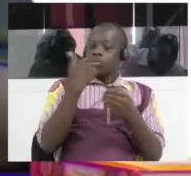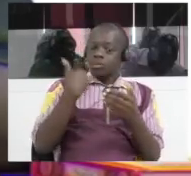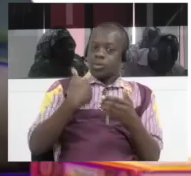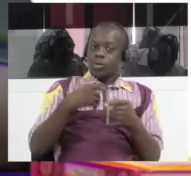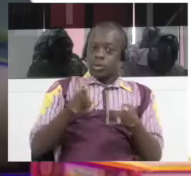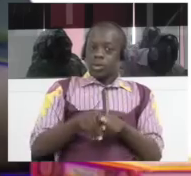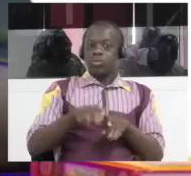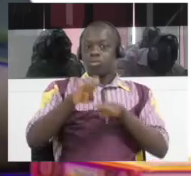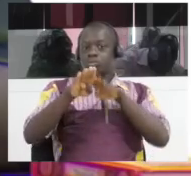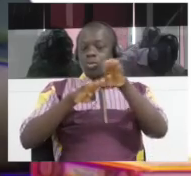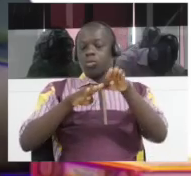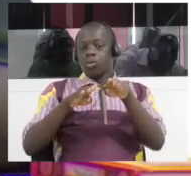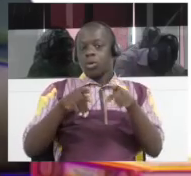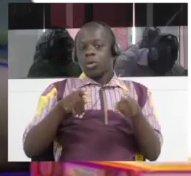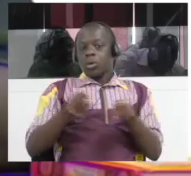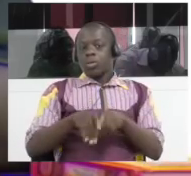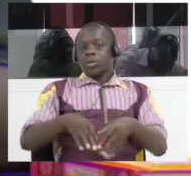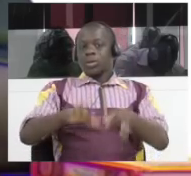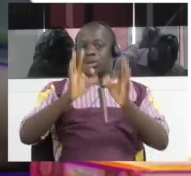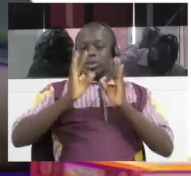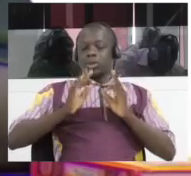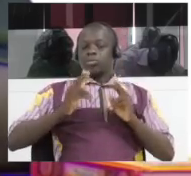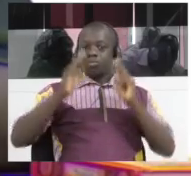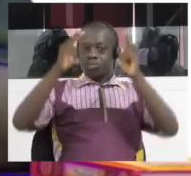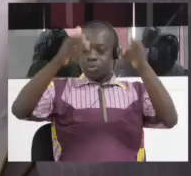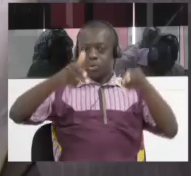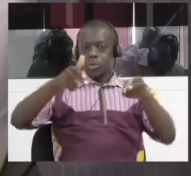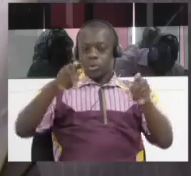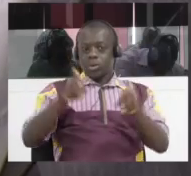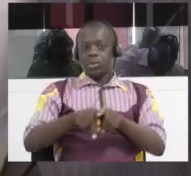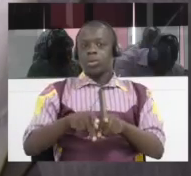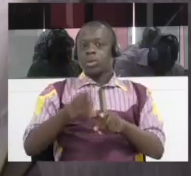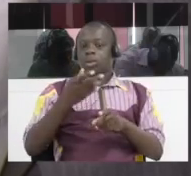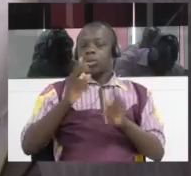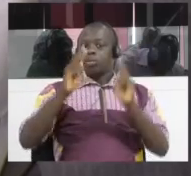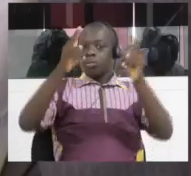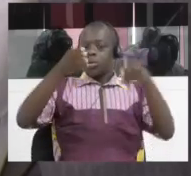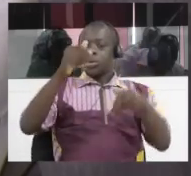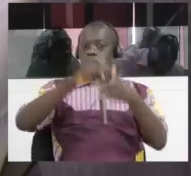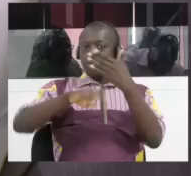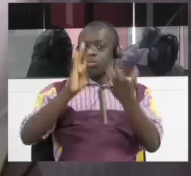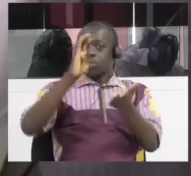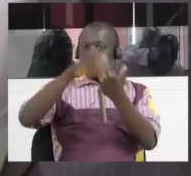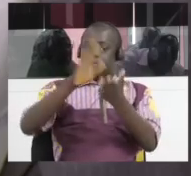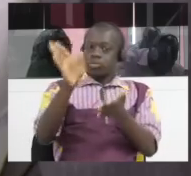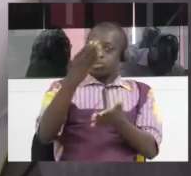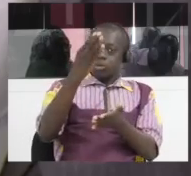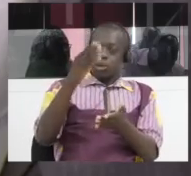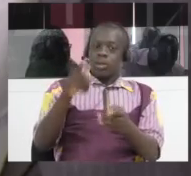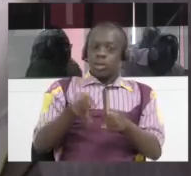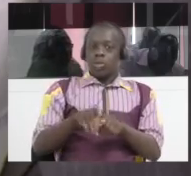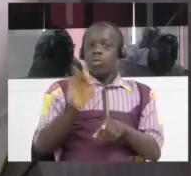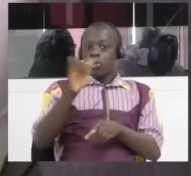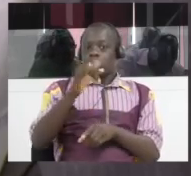their supporters, and then had moved on to take the bridge, the bridge, Dentin Bridge,